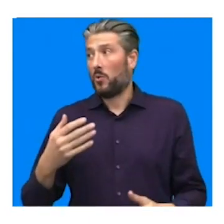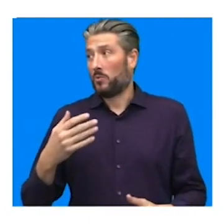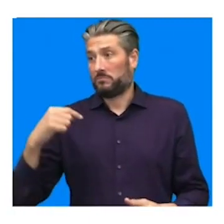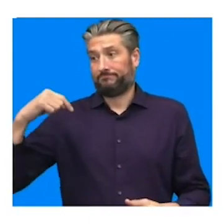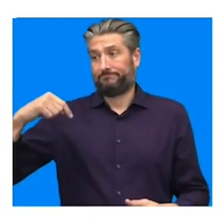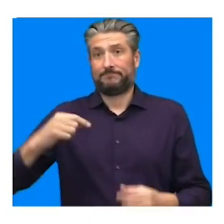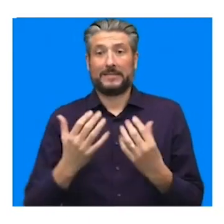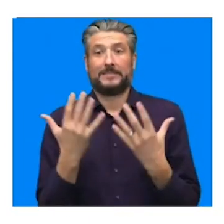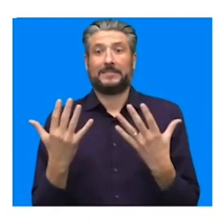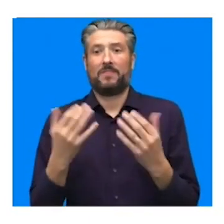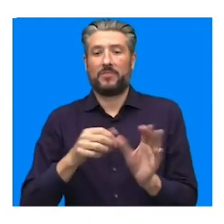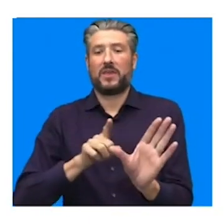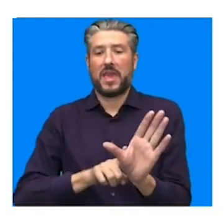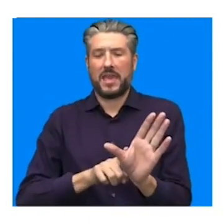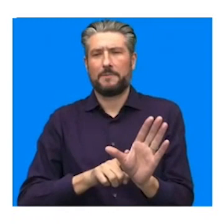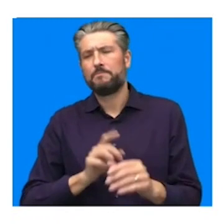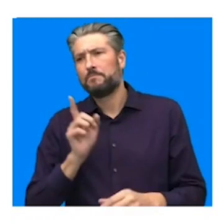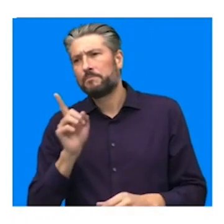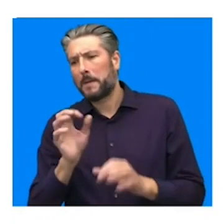why BT is involved in the Tech for Good Awards?